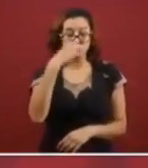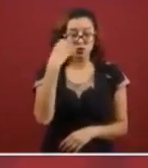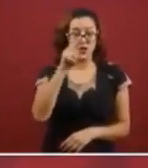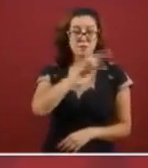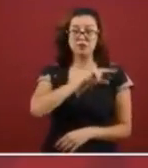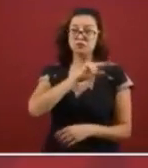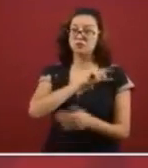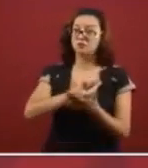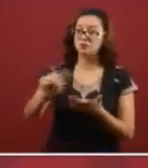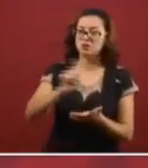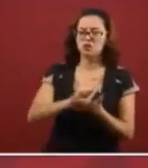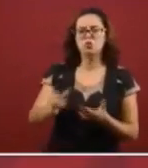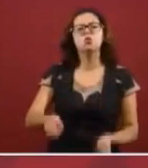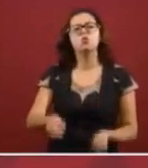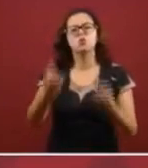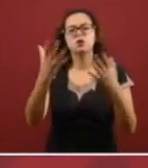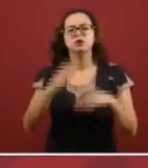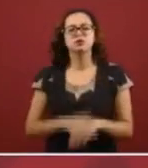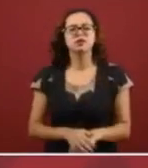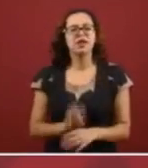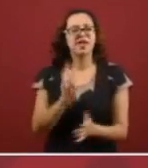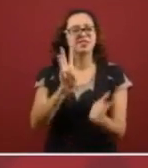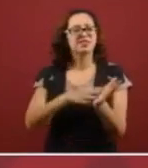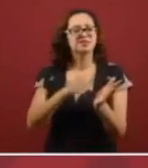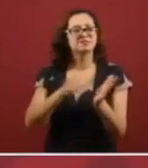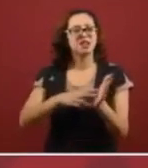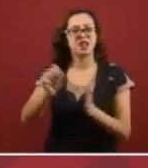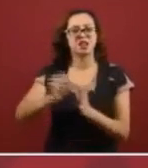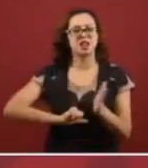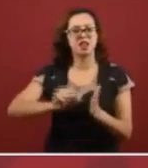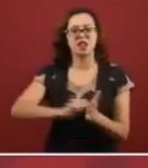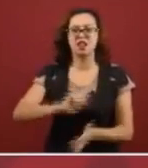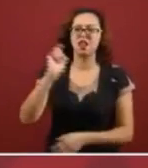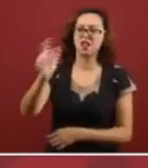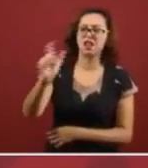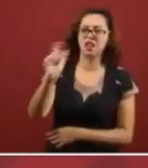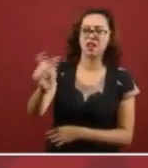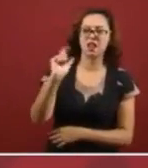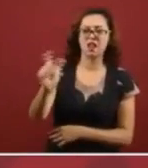pagar they had to pay 3,000 pesos mensuales. 3,000 a month.